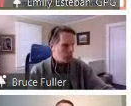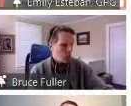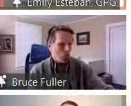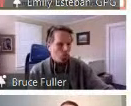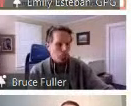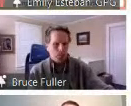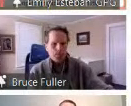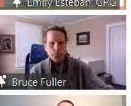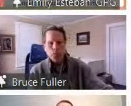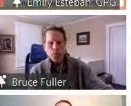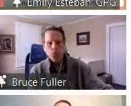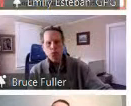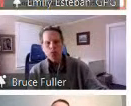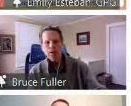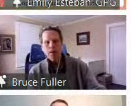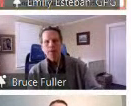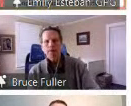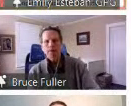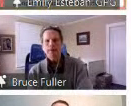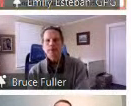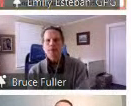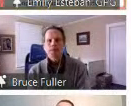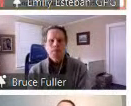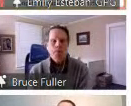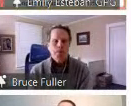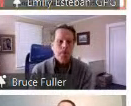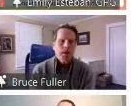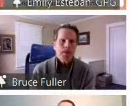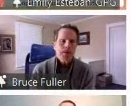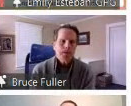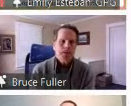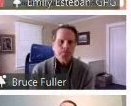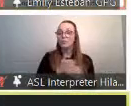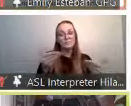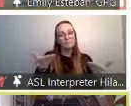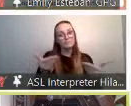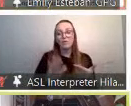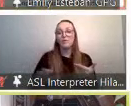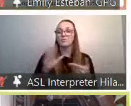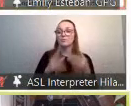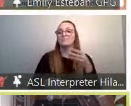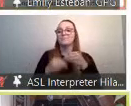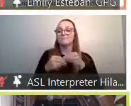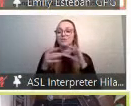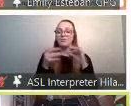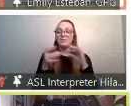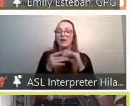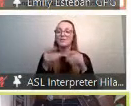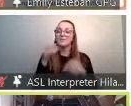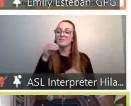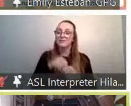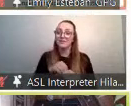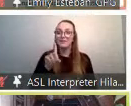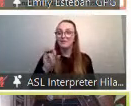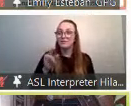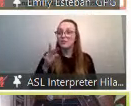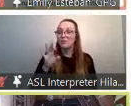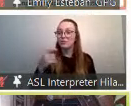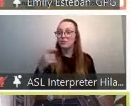We also, as mentioned before, welcome additional thoughts in discourse, and we'll have an opportunity to continue to unpack this data in April.